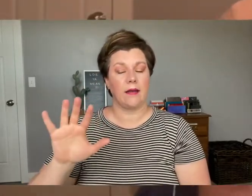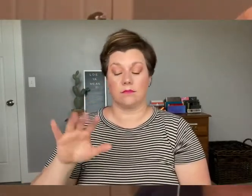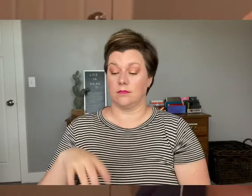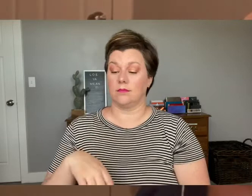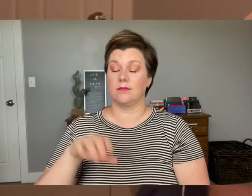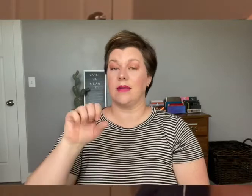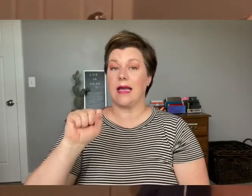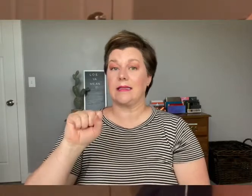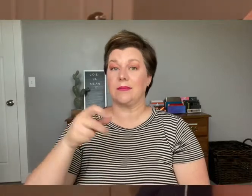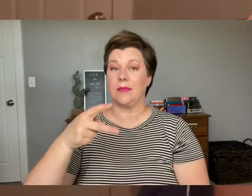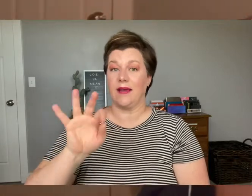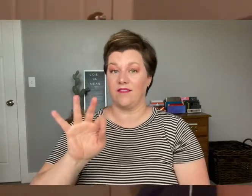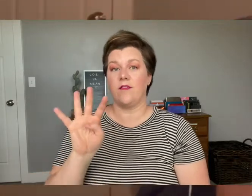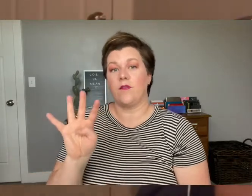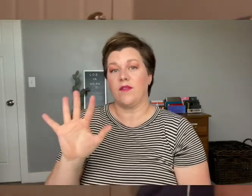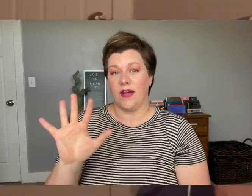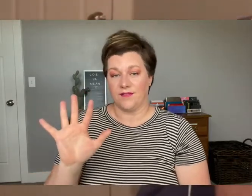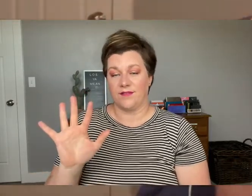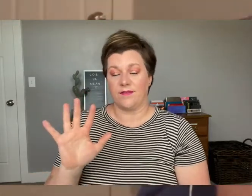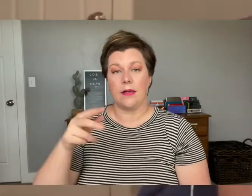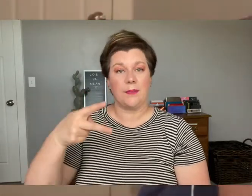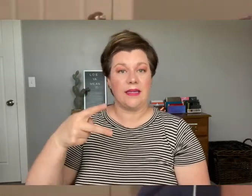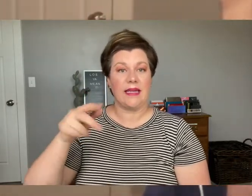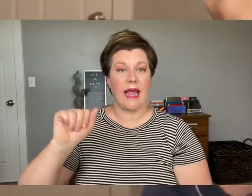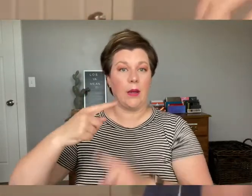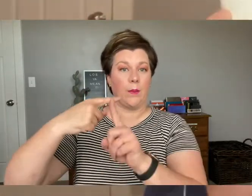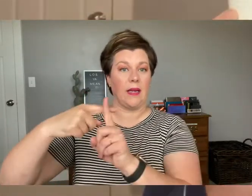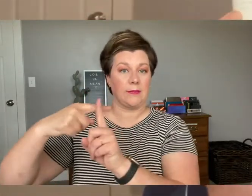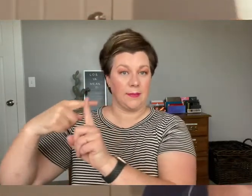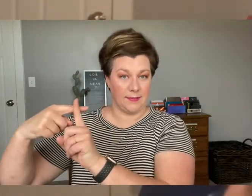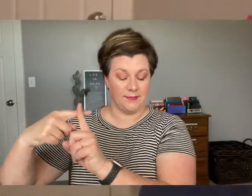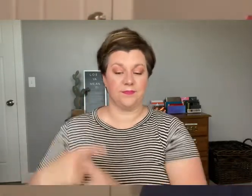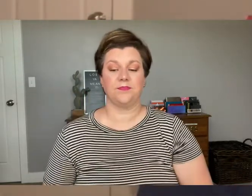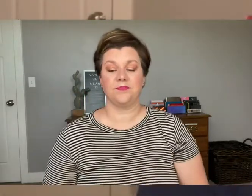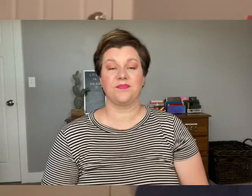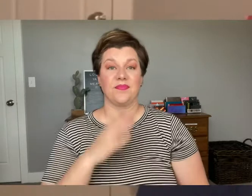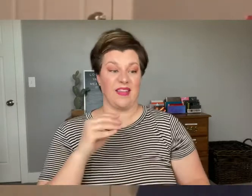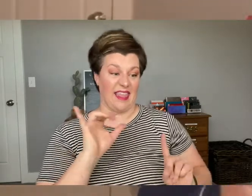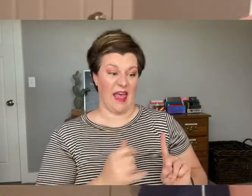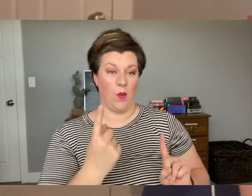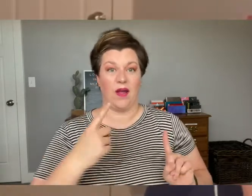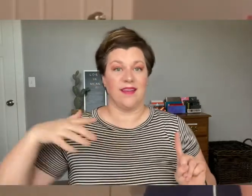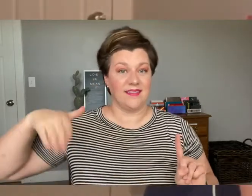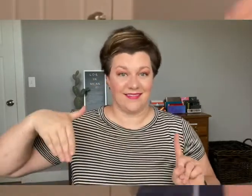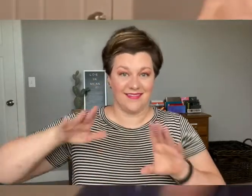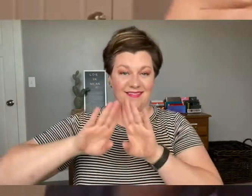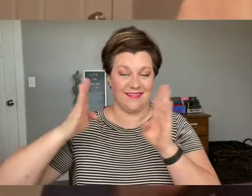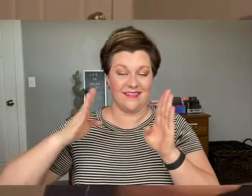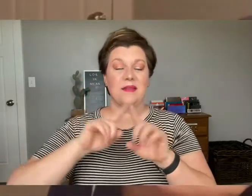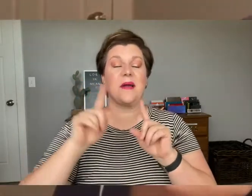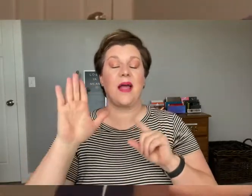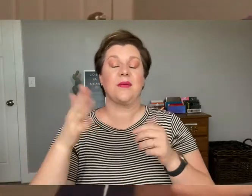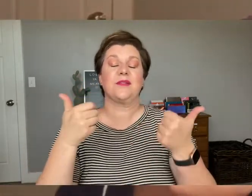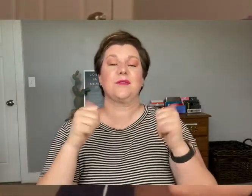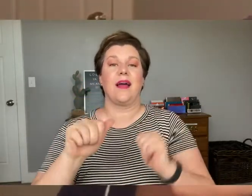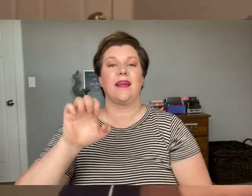This is an SPF 45 PA+++. So good. And then I've yet to crack this open